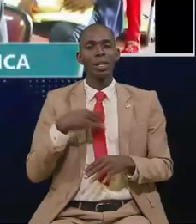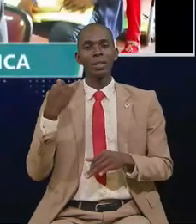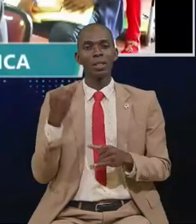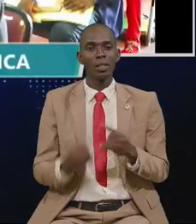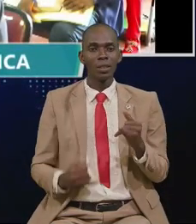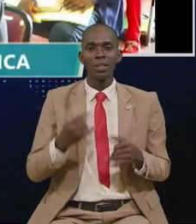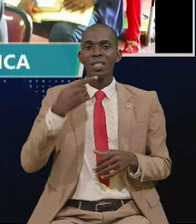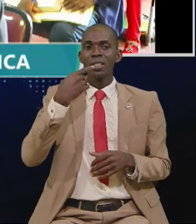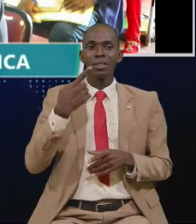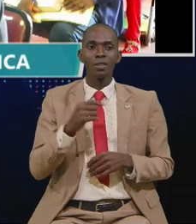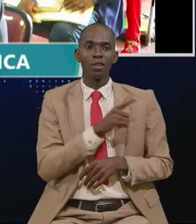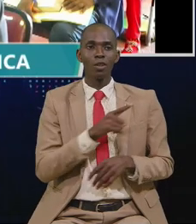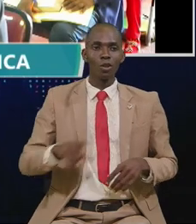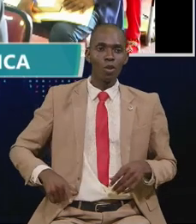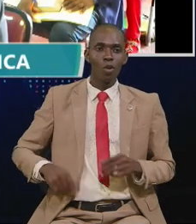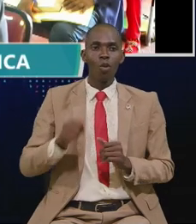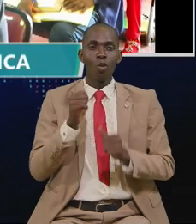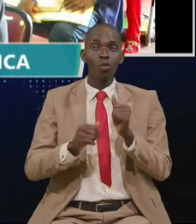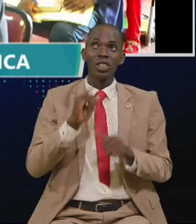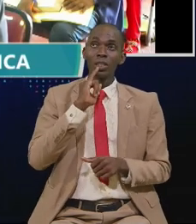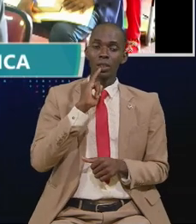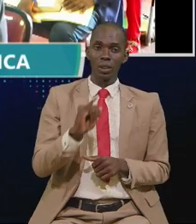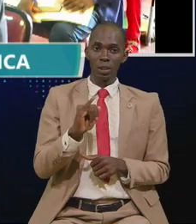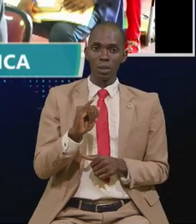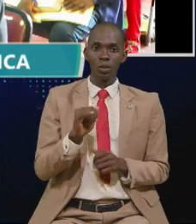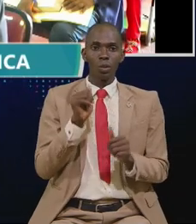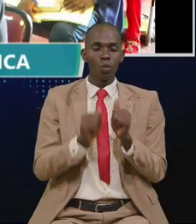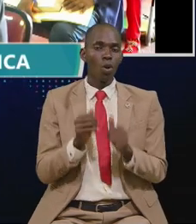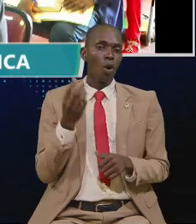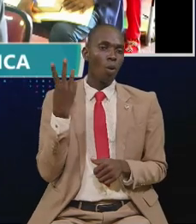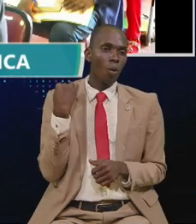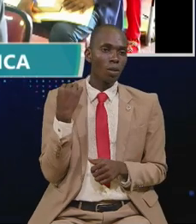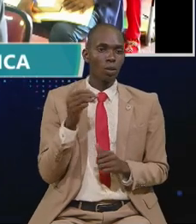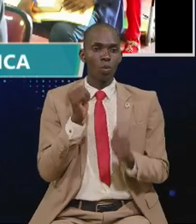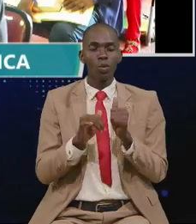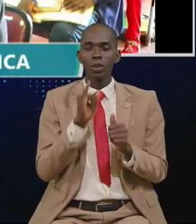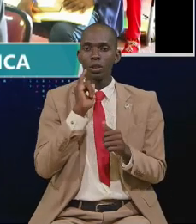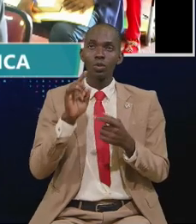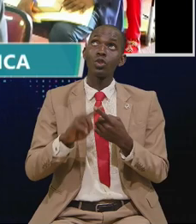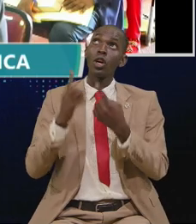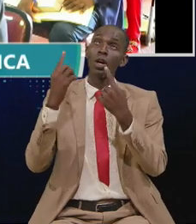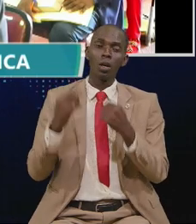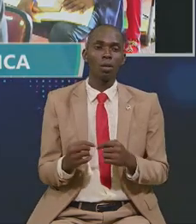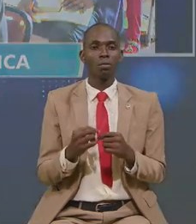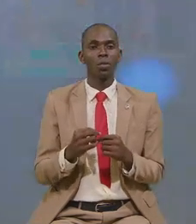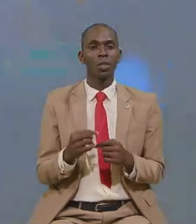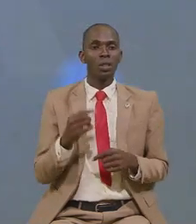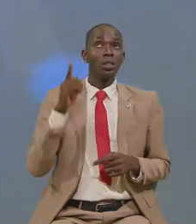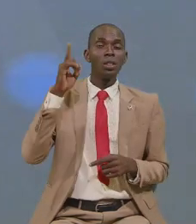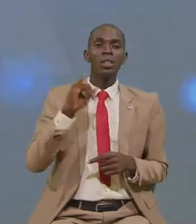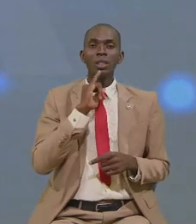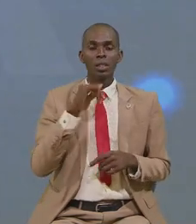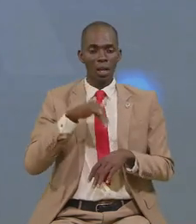is, and which was, and which is to come. He is at the present